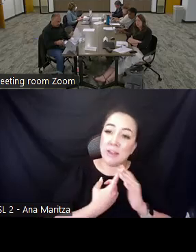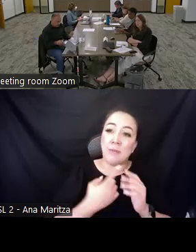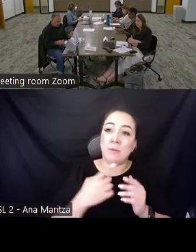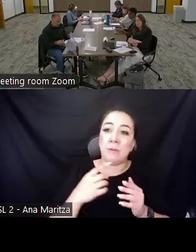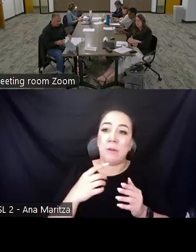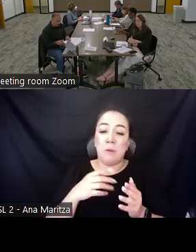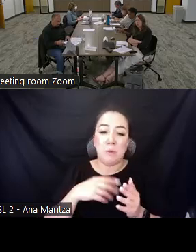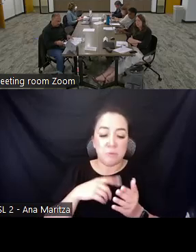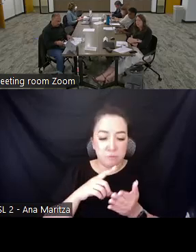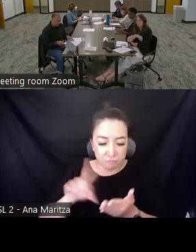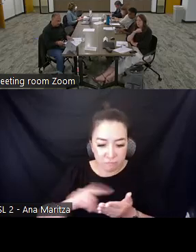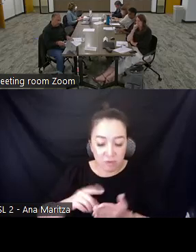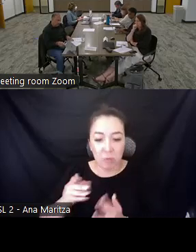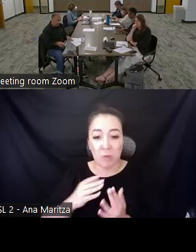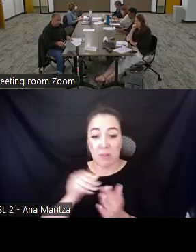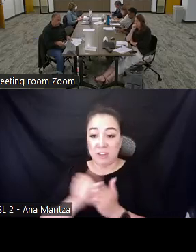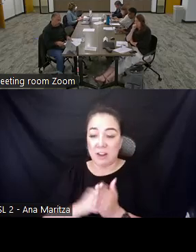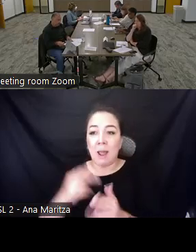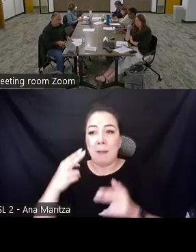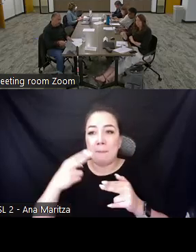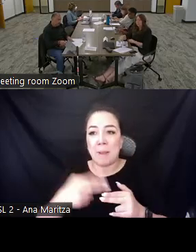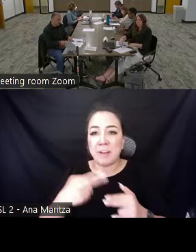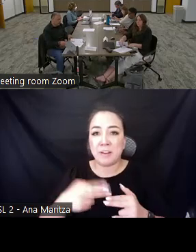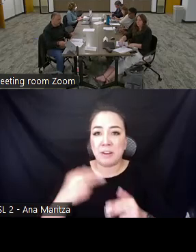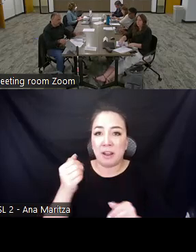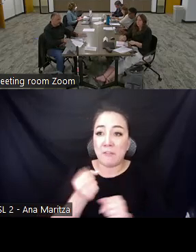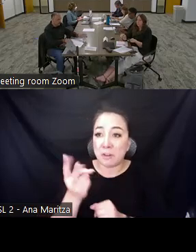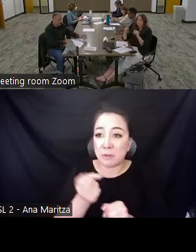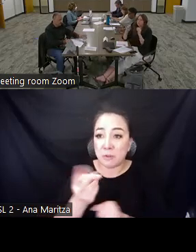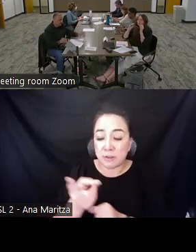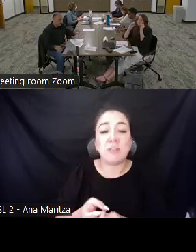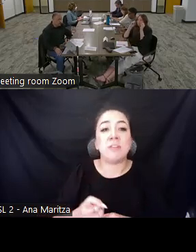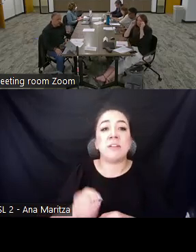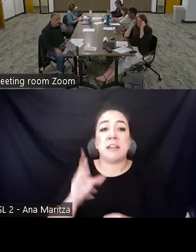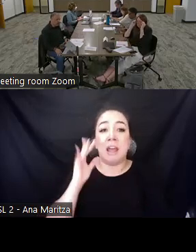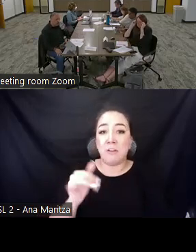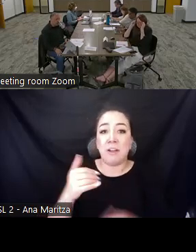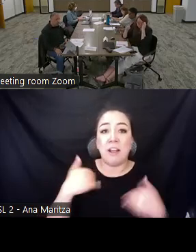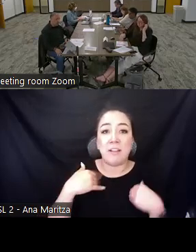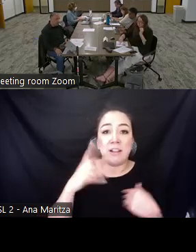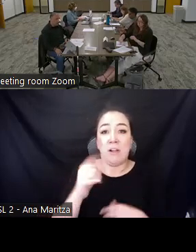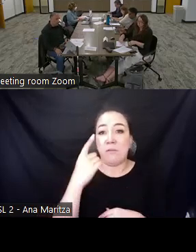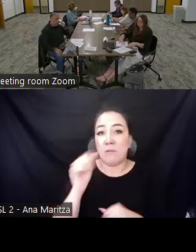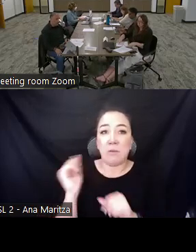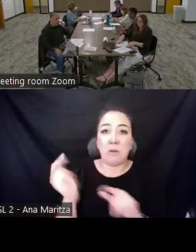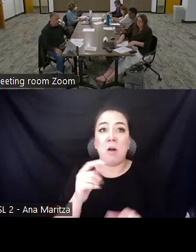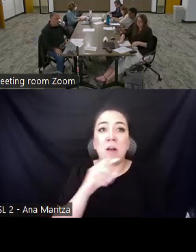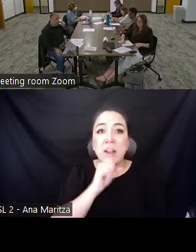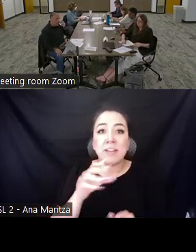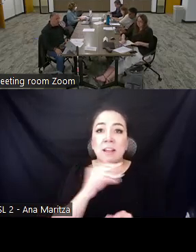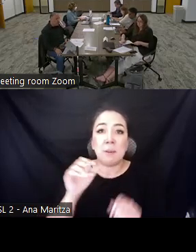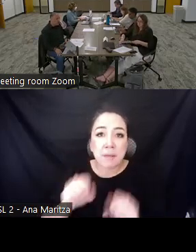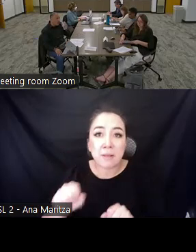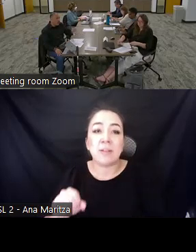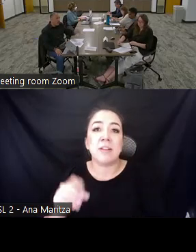the agenda, I mentioned that every 2 years, California has California for All Ages and Abilities